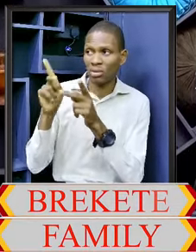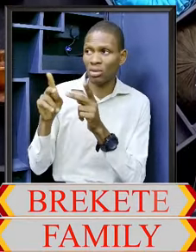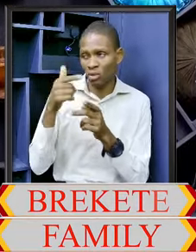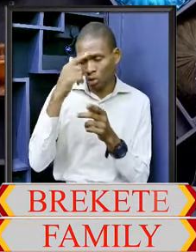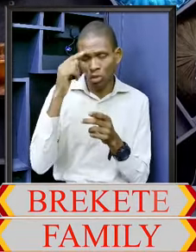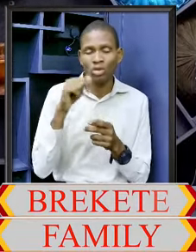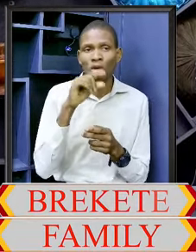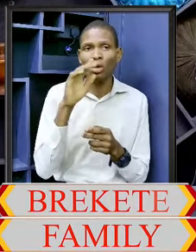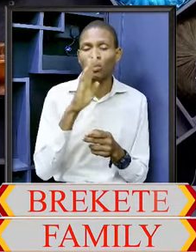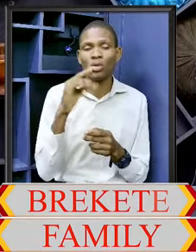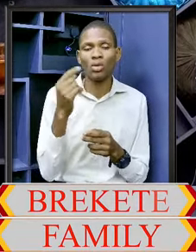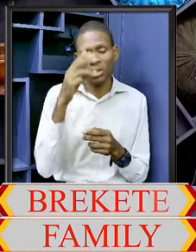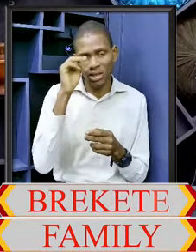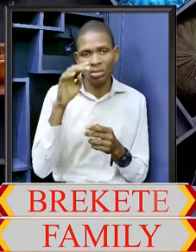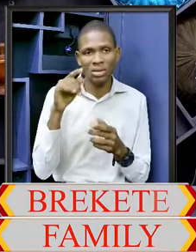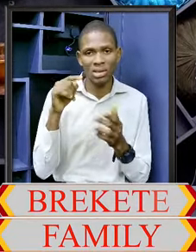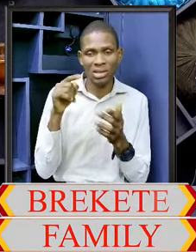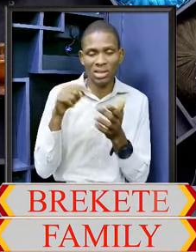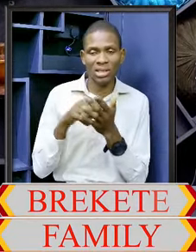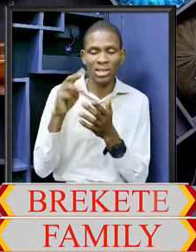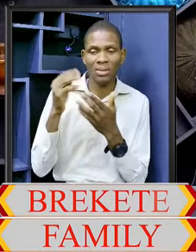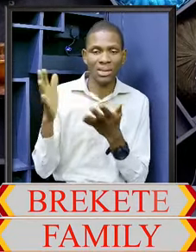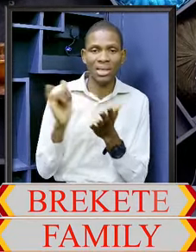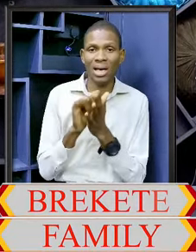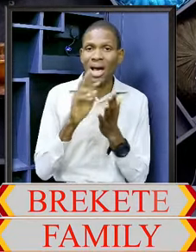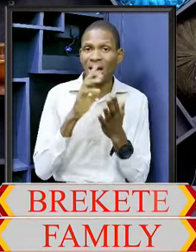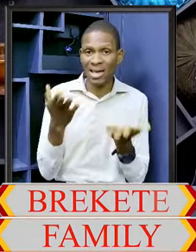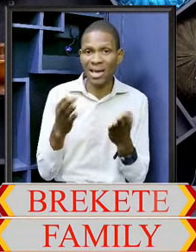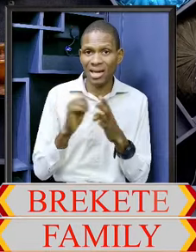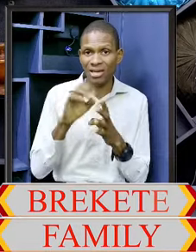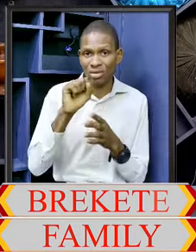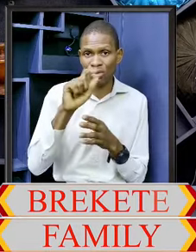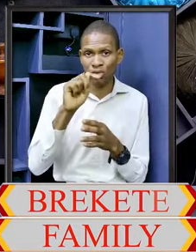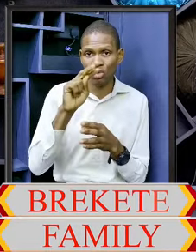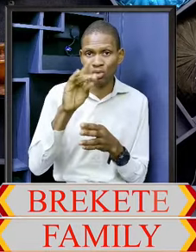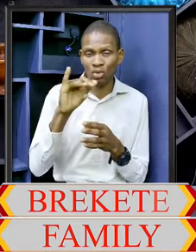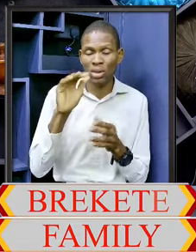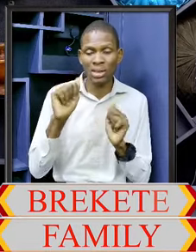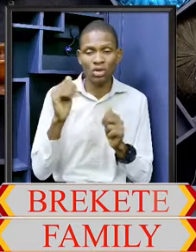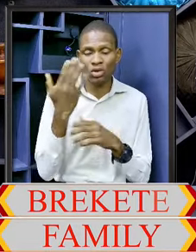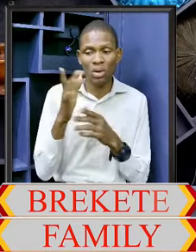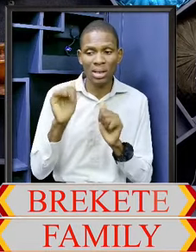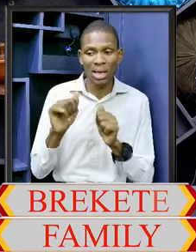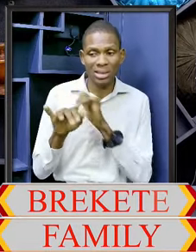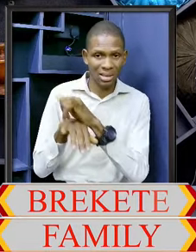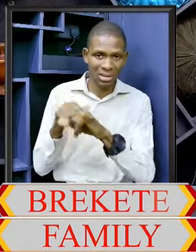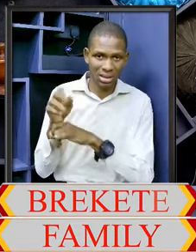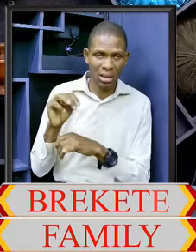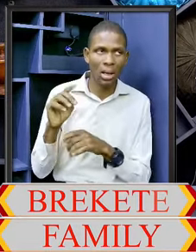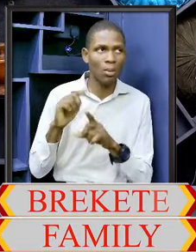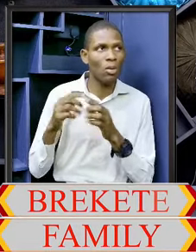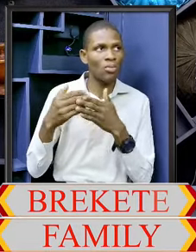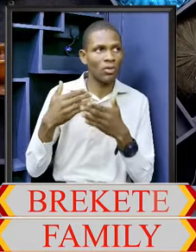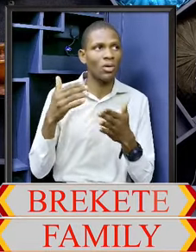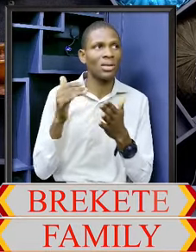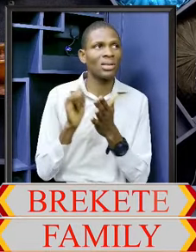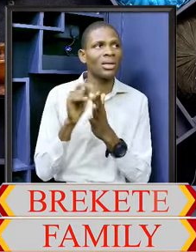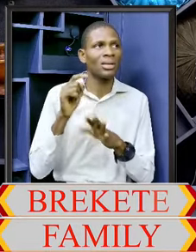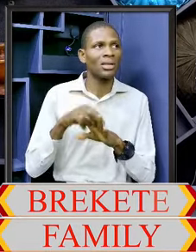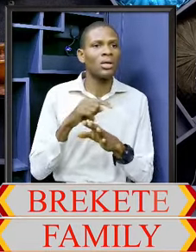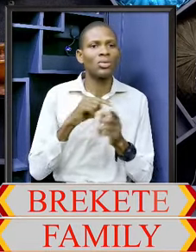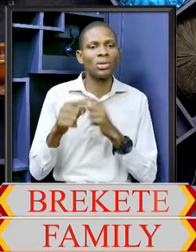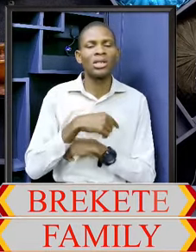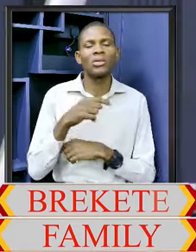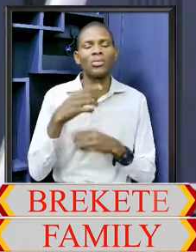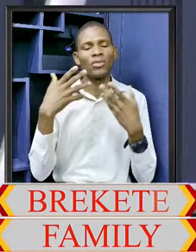not be only him, they fit deceive. Even them, where they for studio, face and feet deceive them. But before that time, today, we go